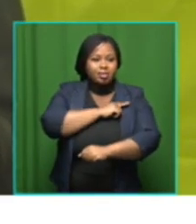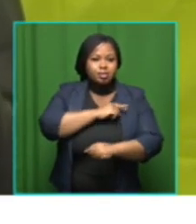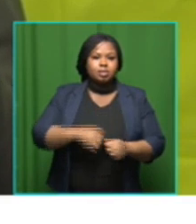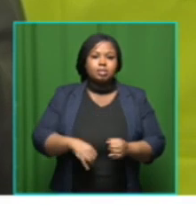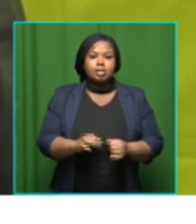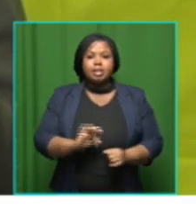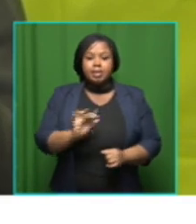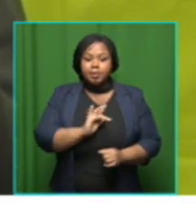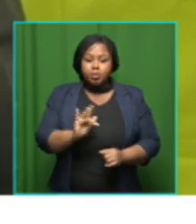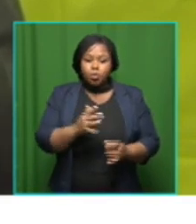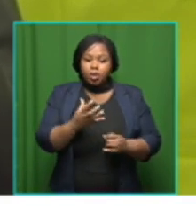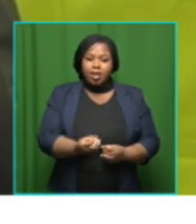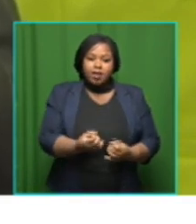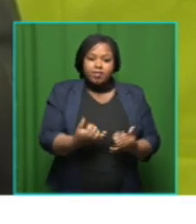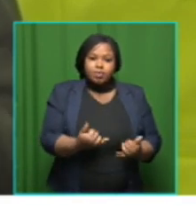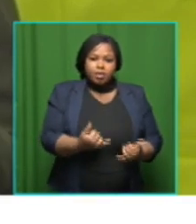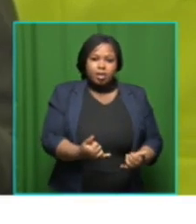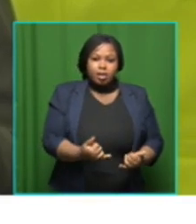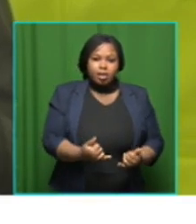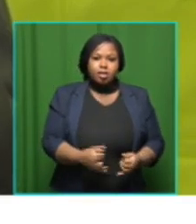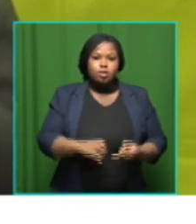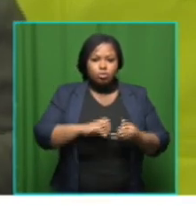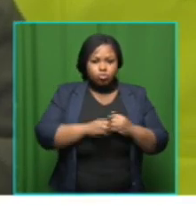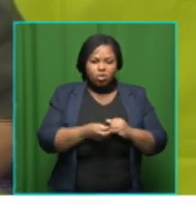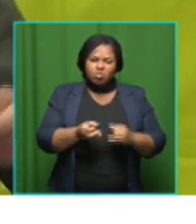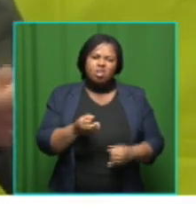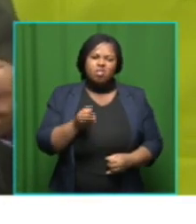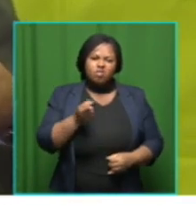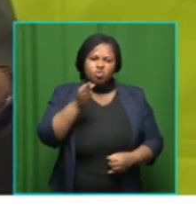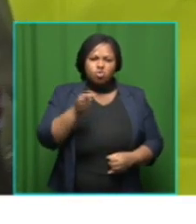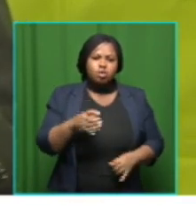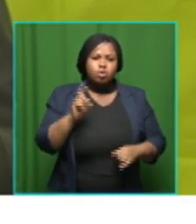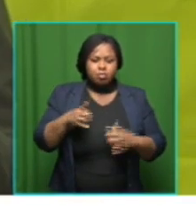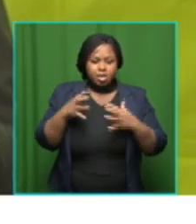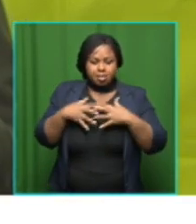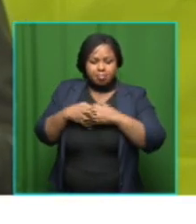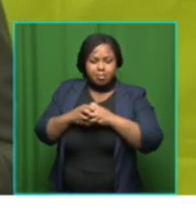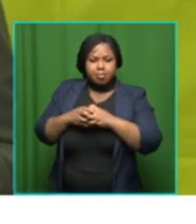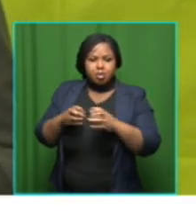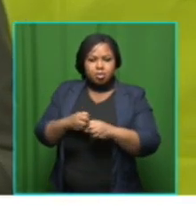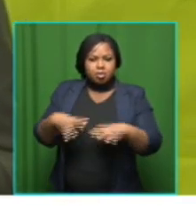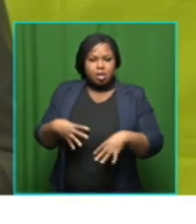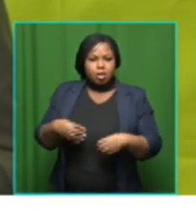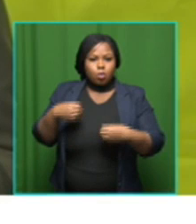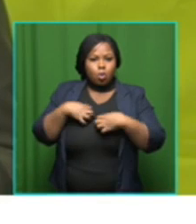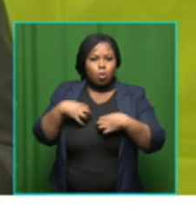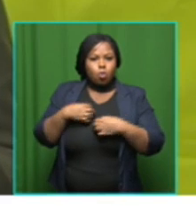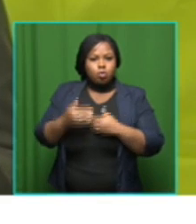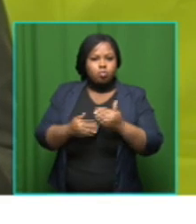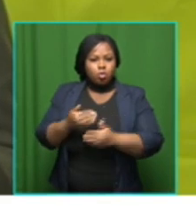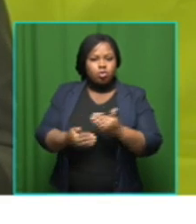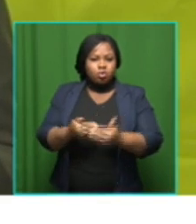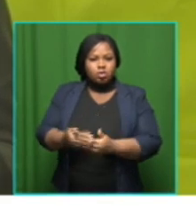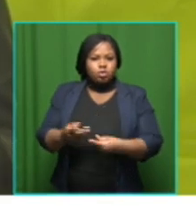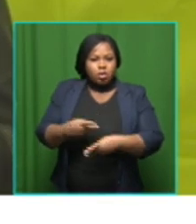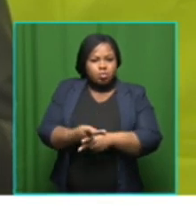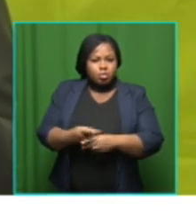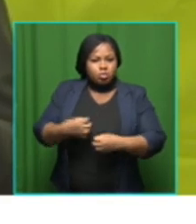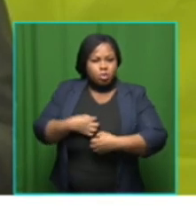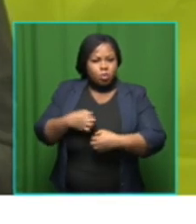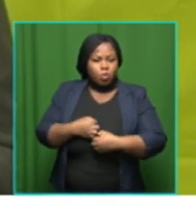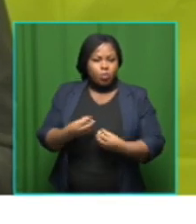today. So in future, when we have started this process during this fight of the